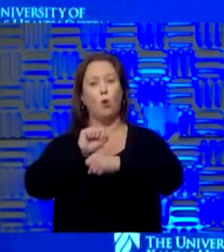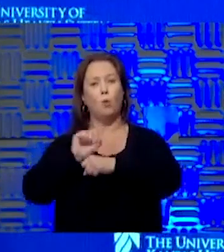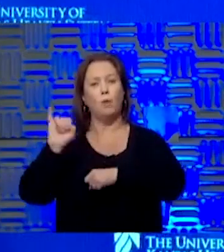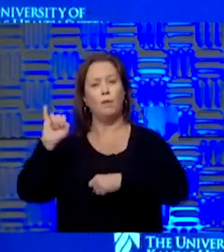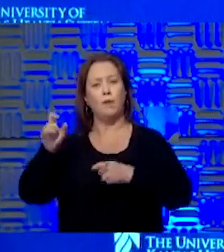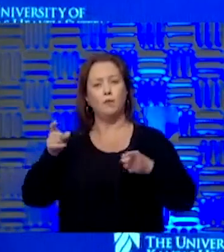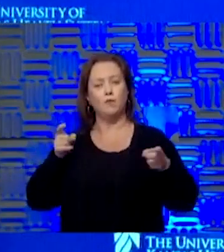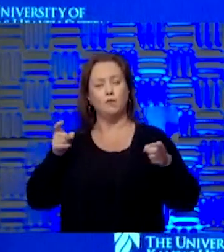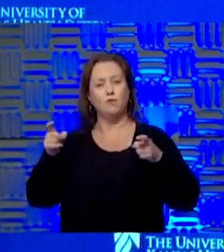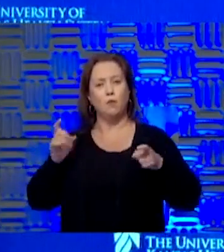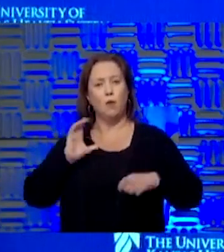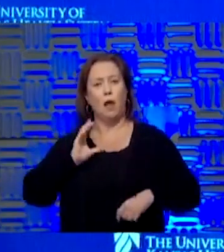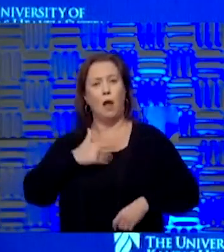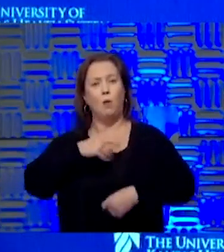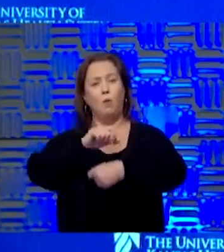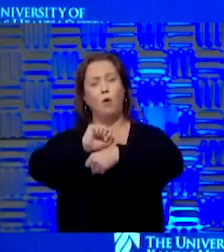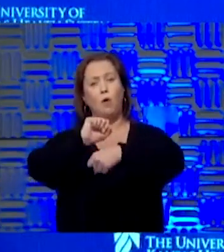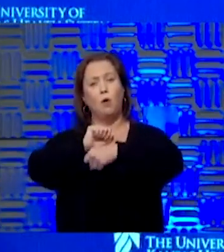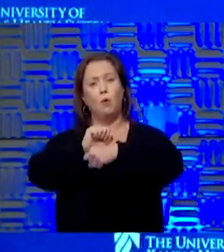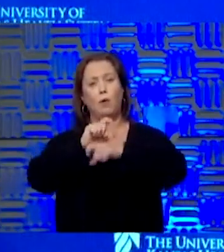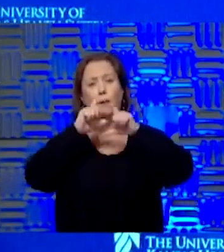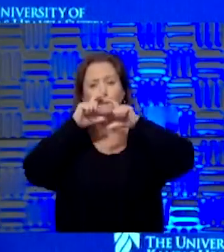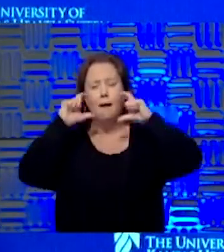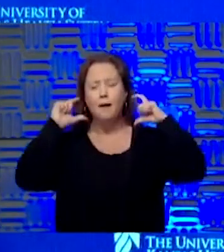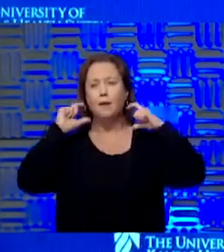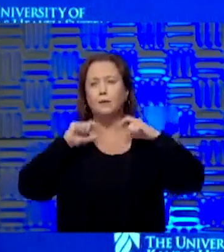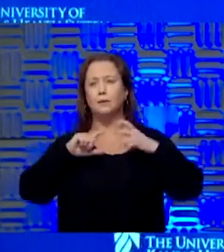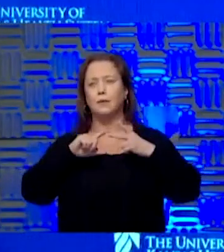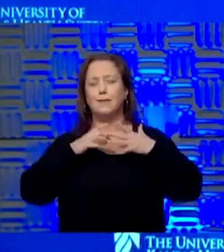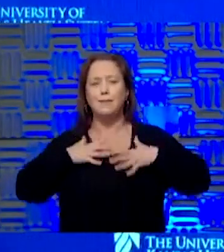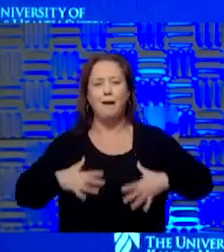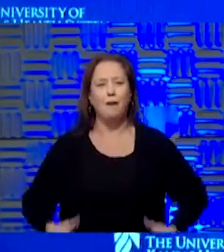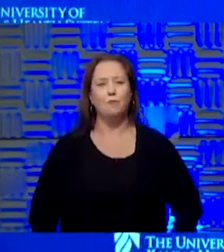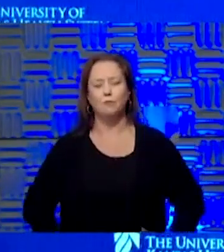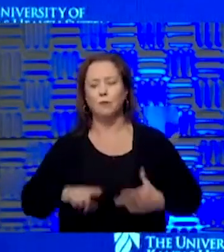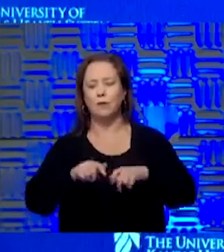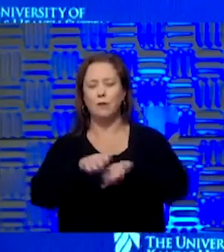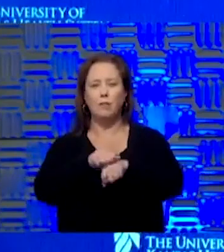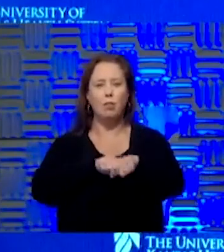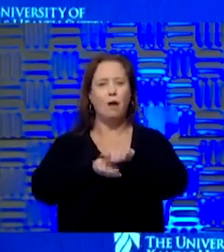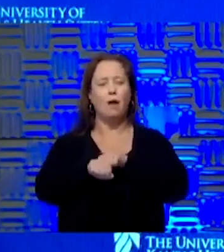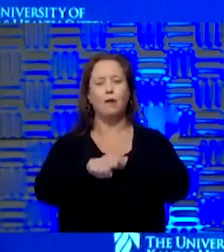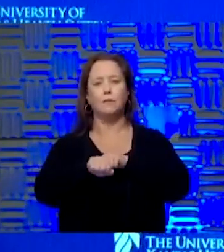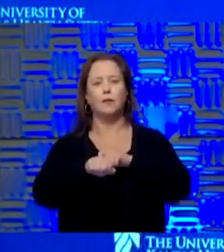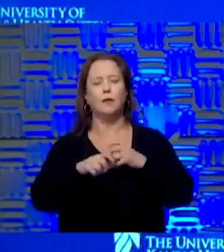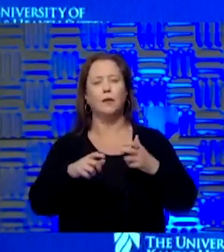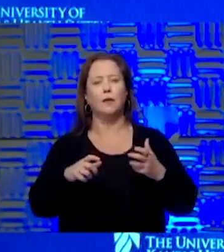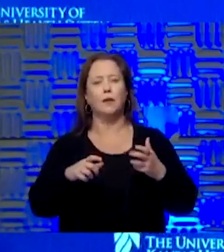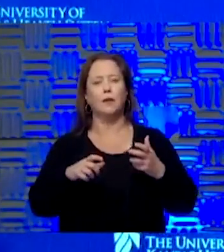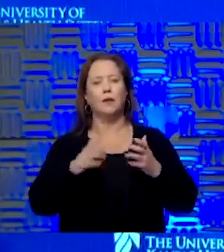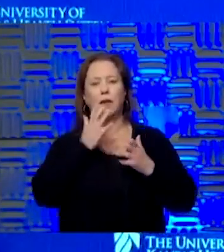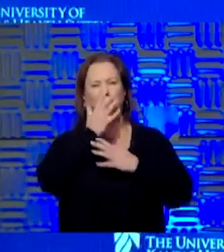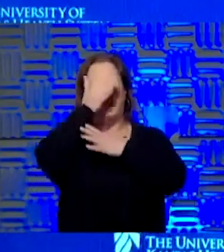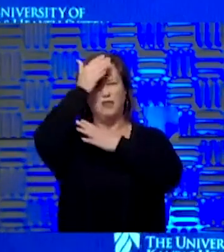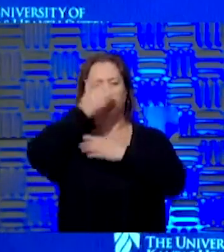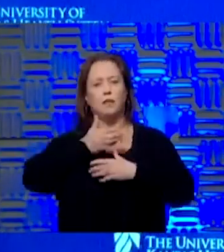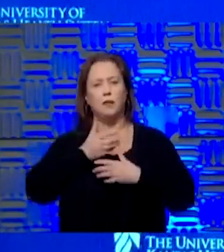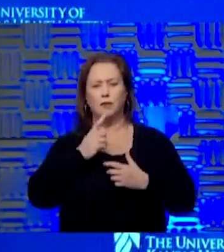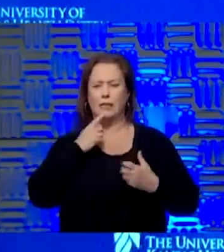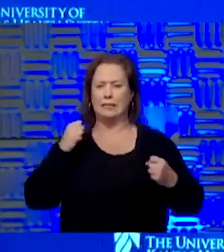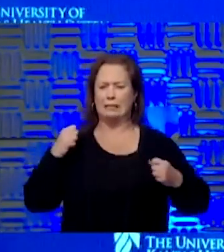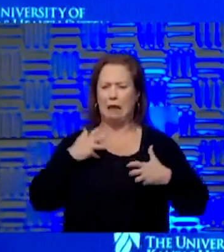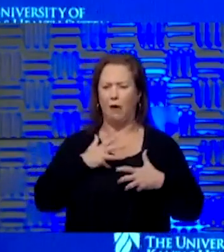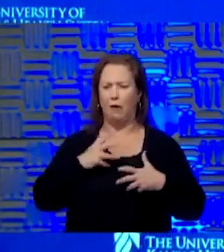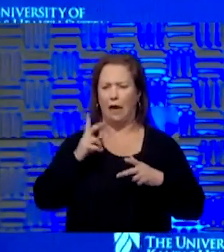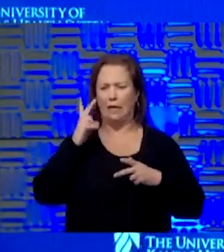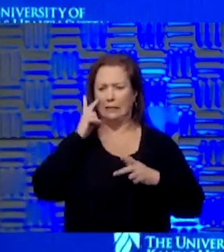control, our work with masks and gowns and gloves and facias, all those things, you think, well, that's scary to me. I see people